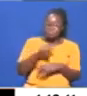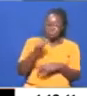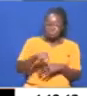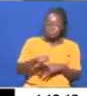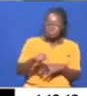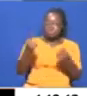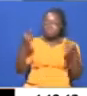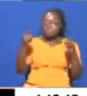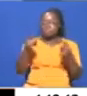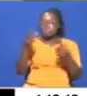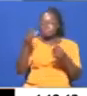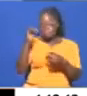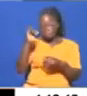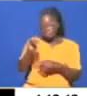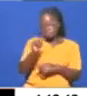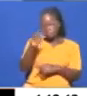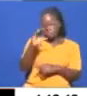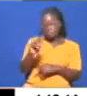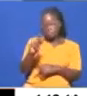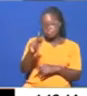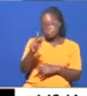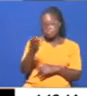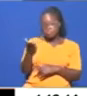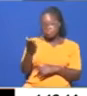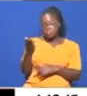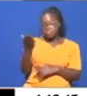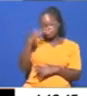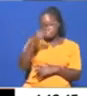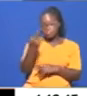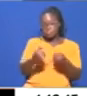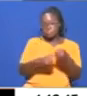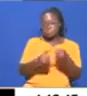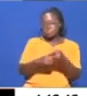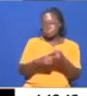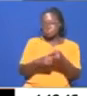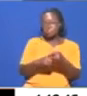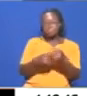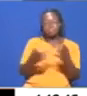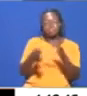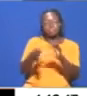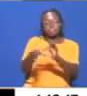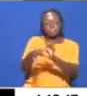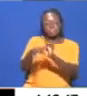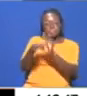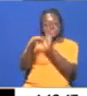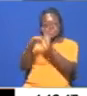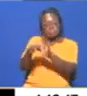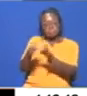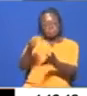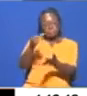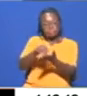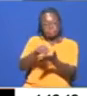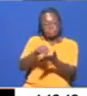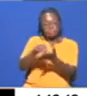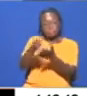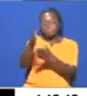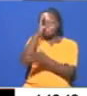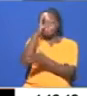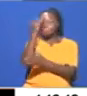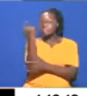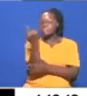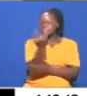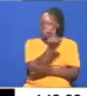Jack alikuwa pale siku sita na baadaye tulikuja tukaungana na yeye. Hiyo yote inachukua mkono ya Mungu, kwa sababu